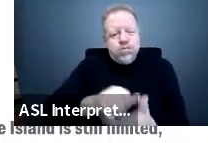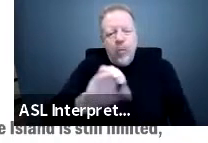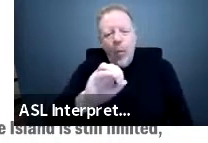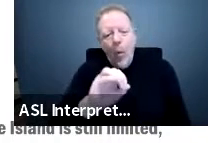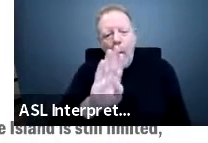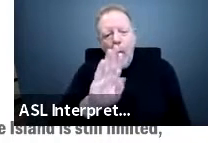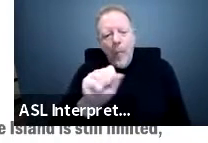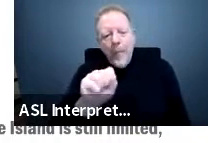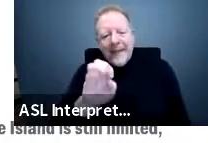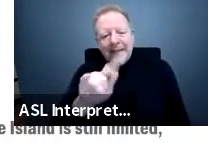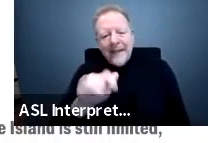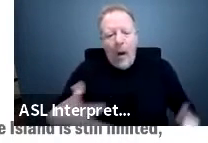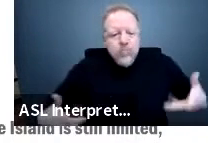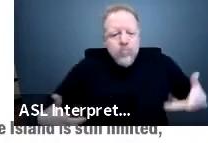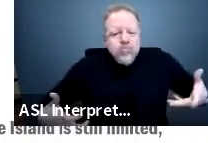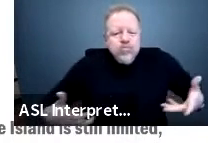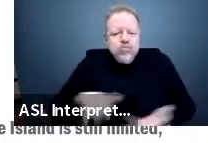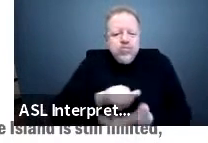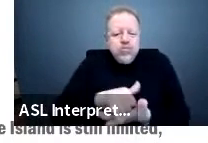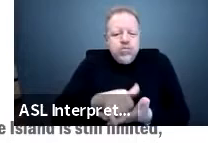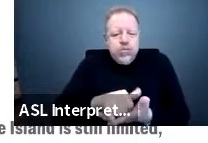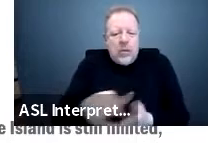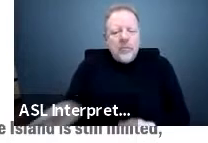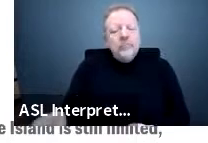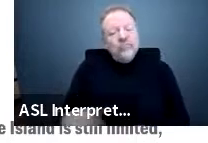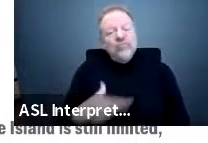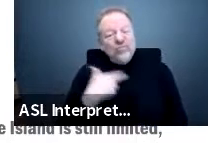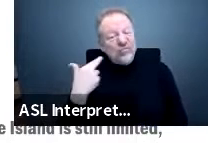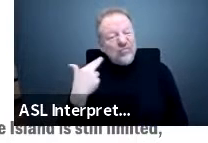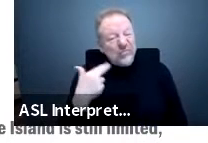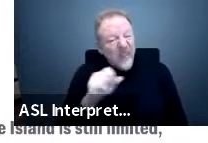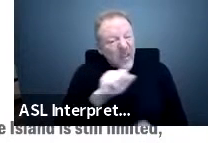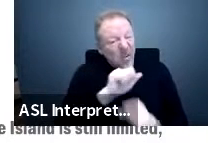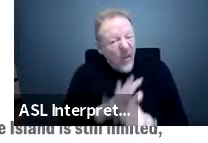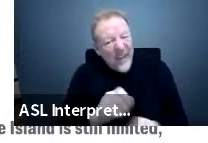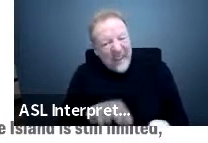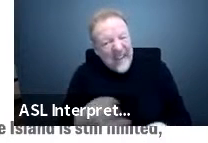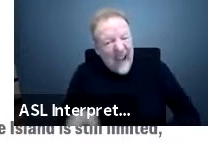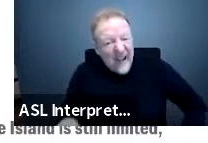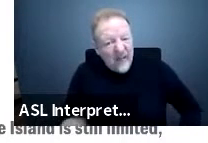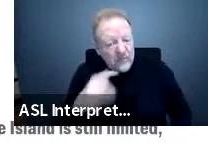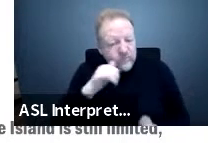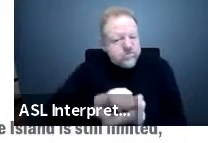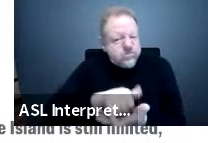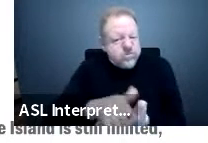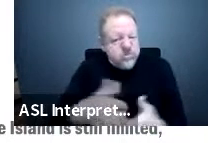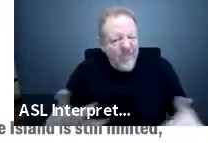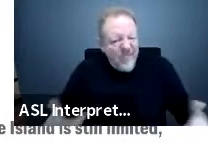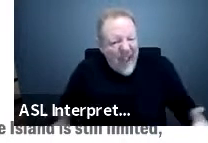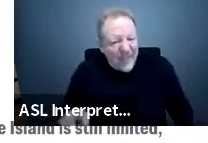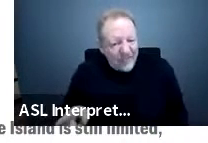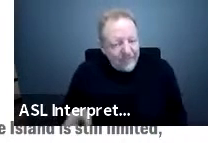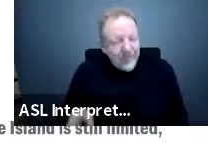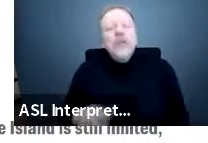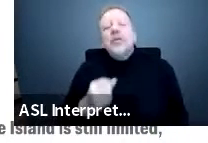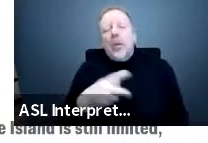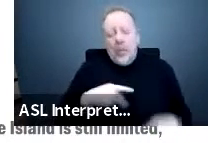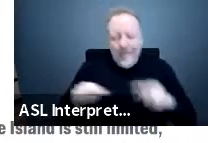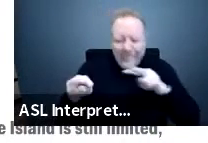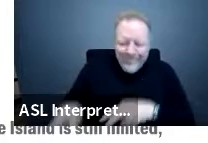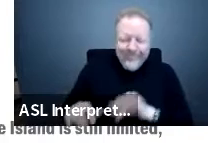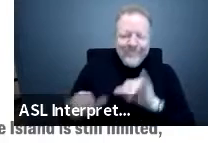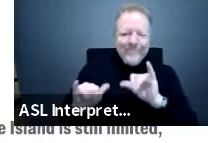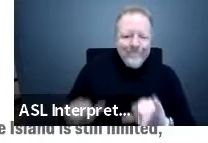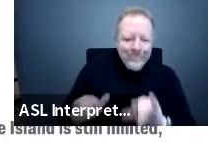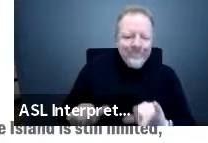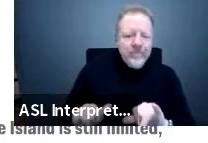of severe COVID and dying. So we are looking at expanding this list. I will say that nothing is